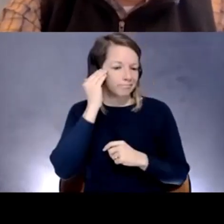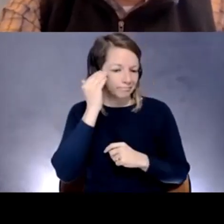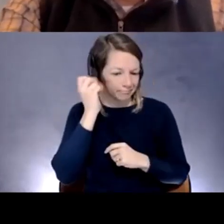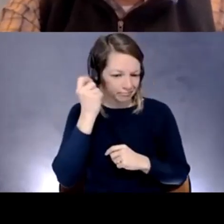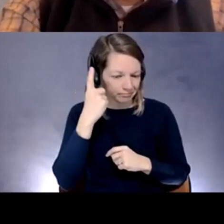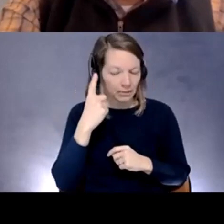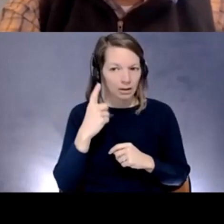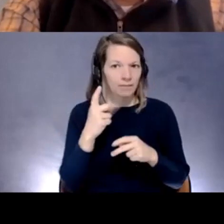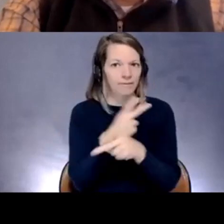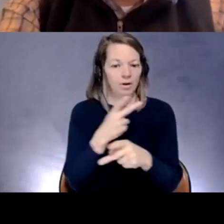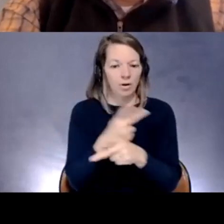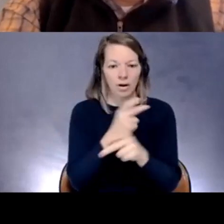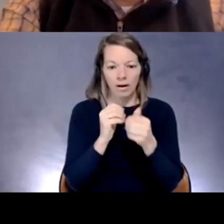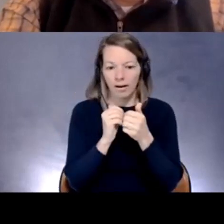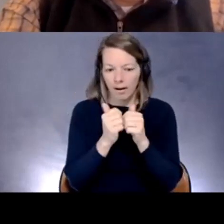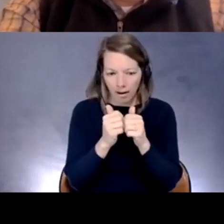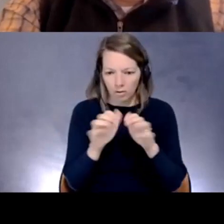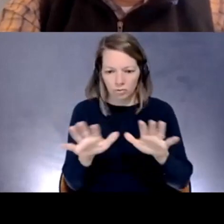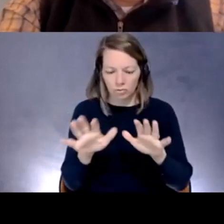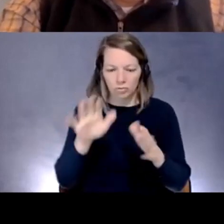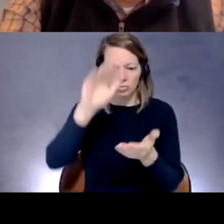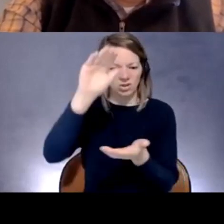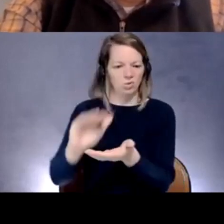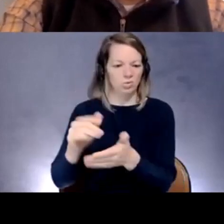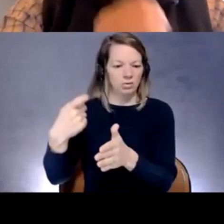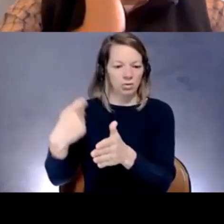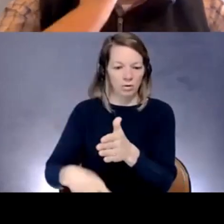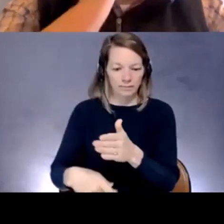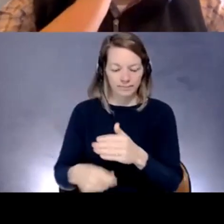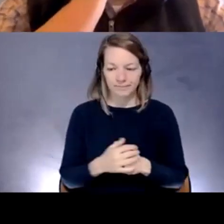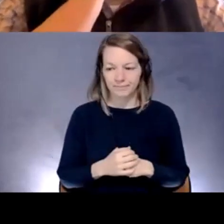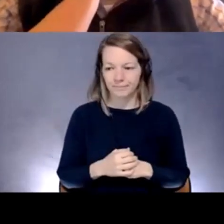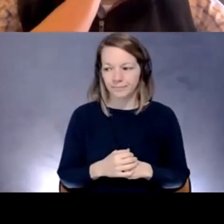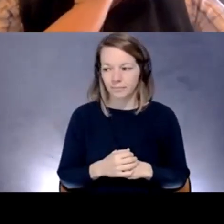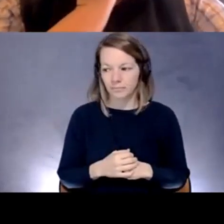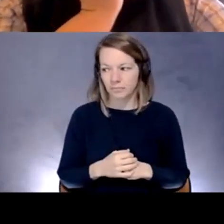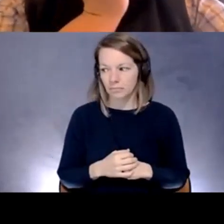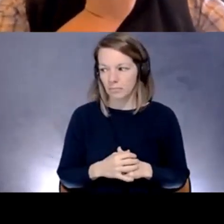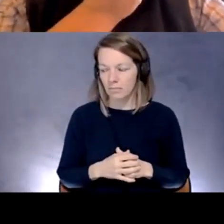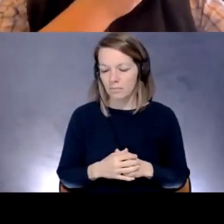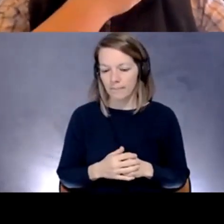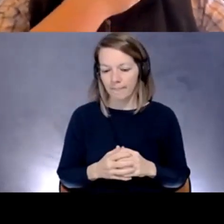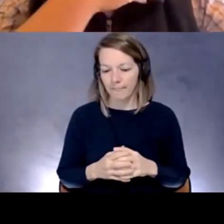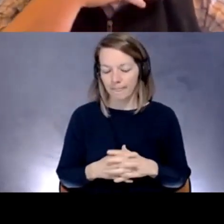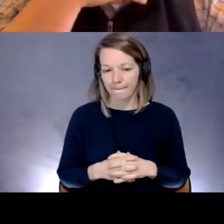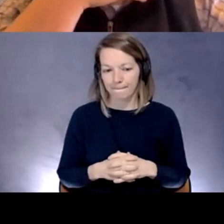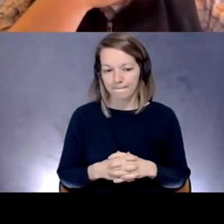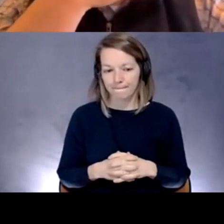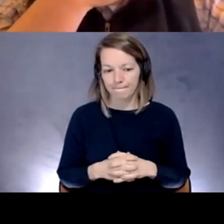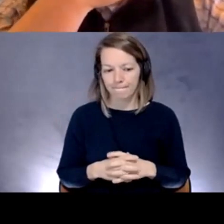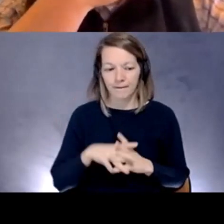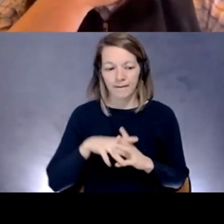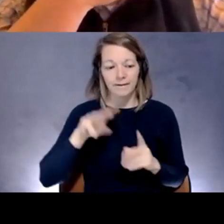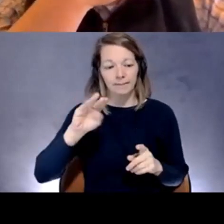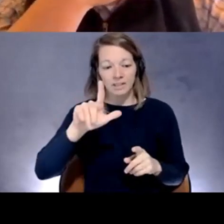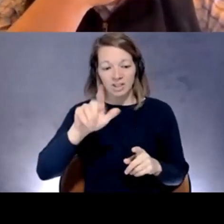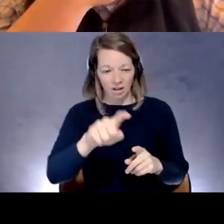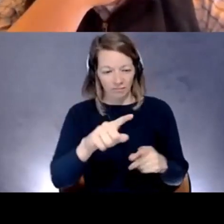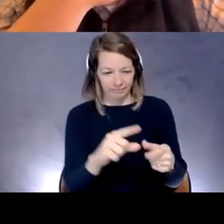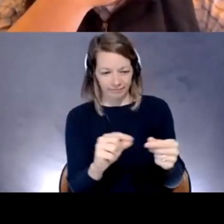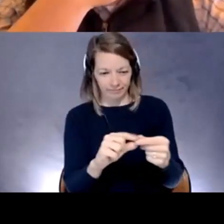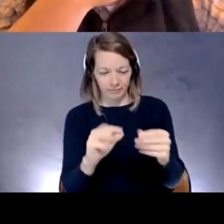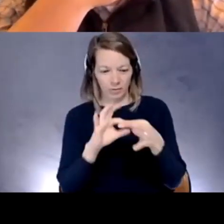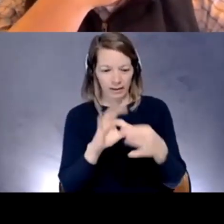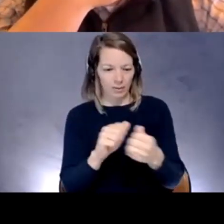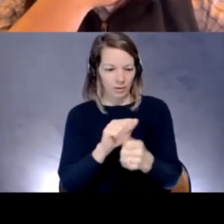to find ways to reduce those costs. I would also say, again, back to Michelle's point about the